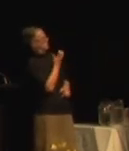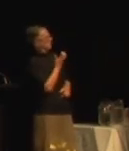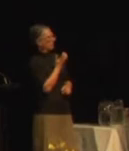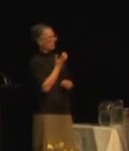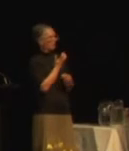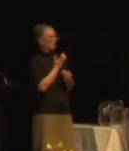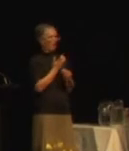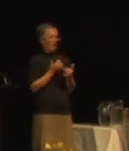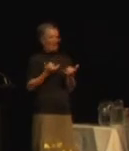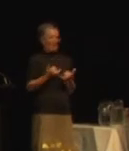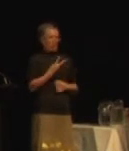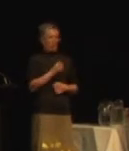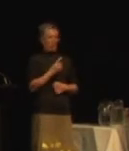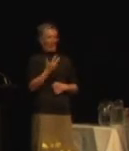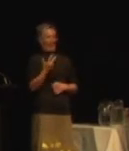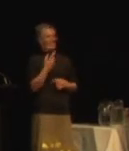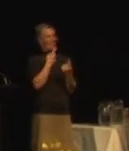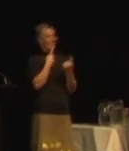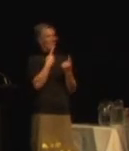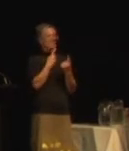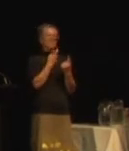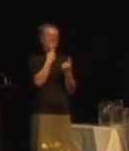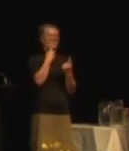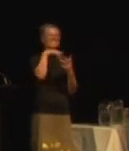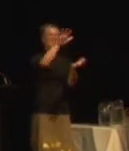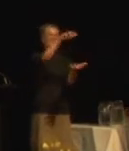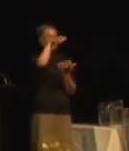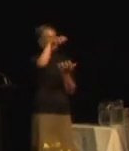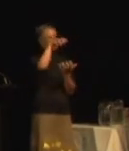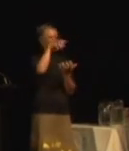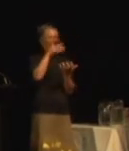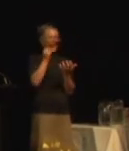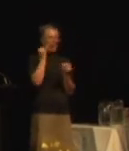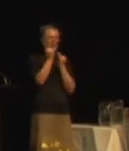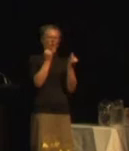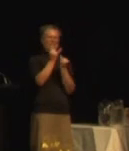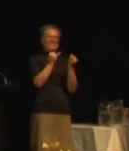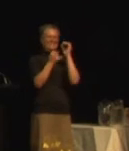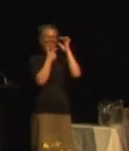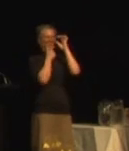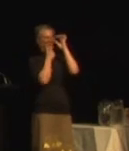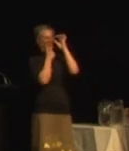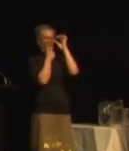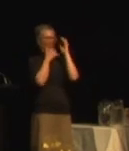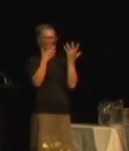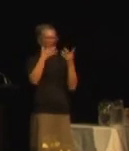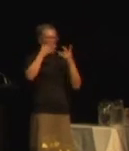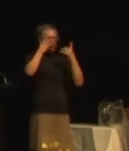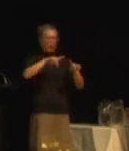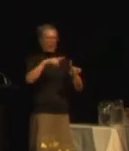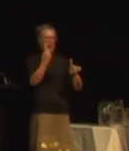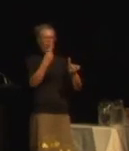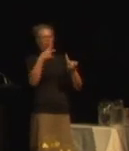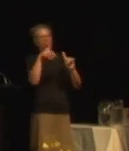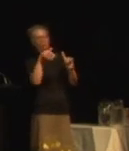is easy to find, but often hard to parse and to critique. And the ranking of search results does not correlate to the veracity of a